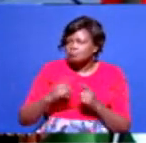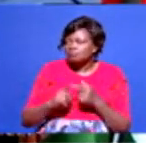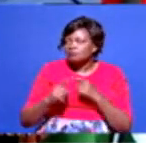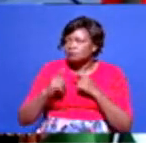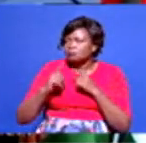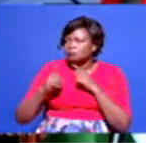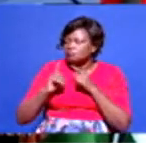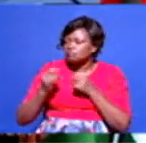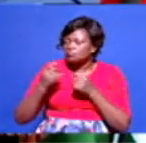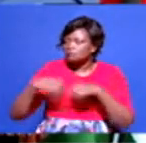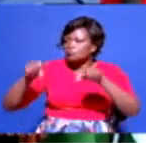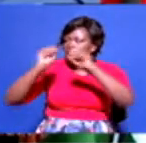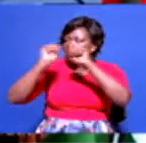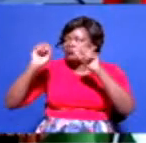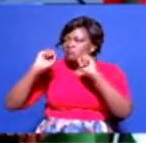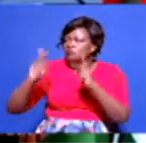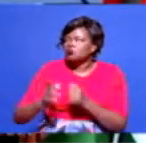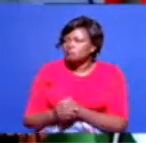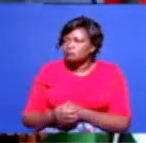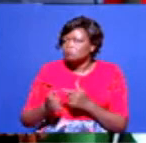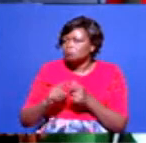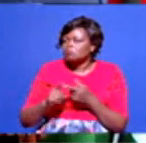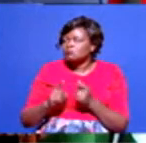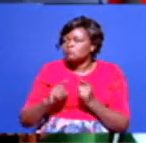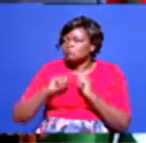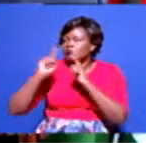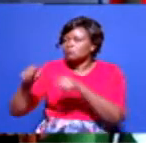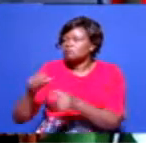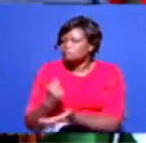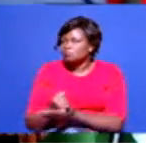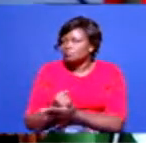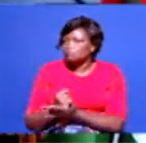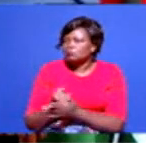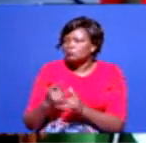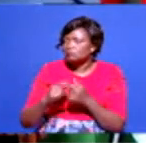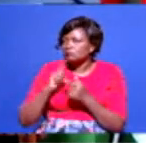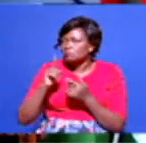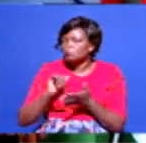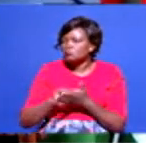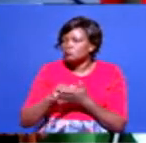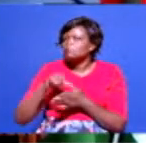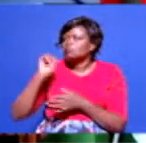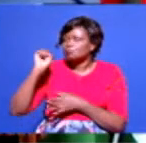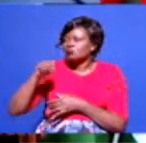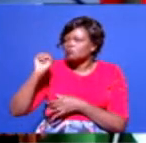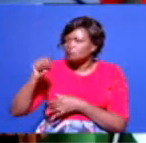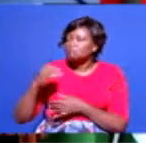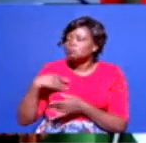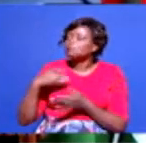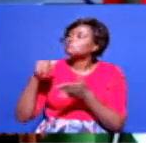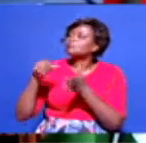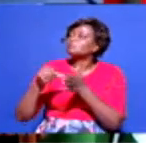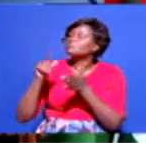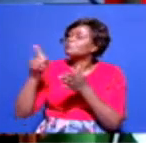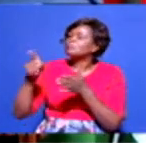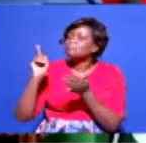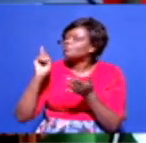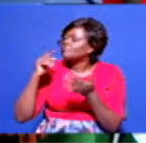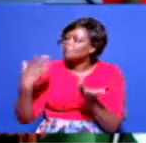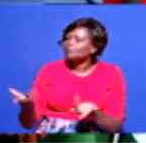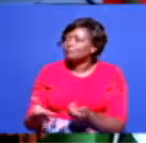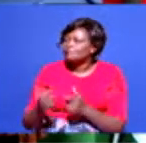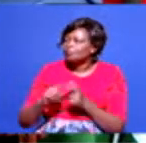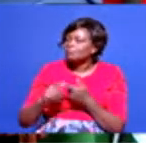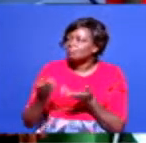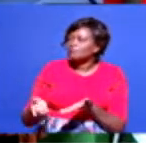he said, okay, and he walked to his office, and he says, huko iko namna gani? And I said, hapa